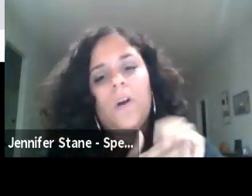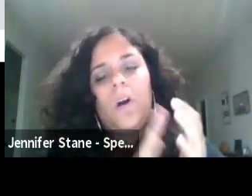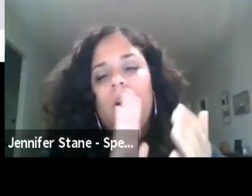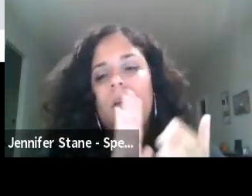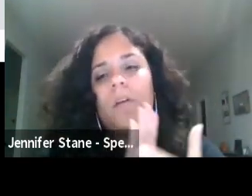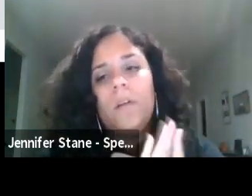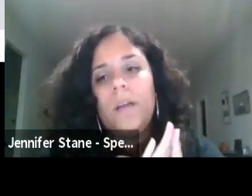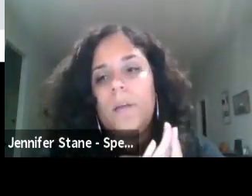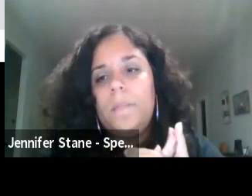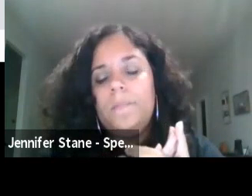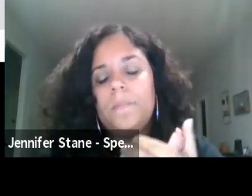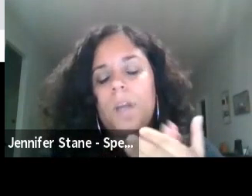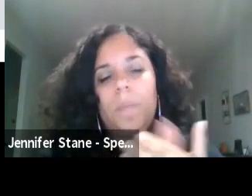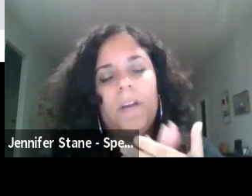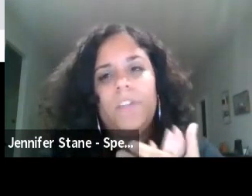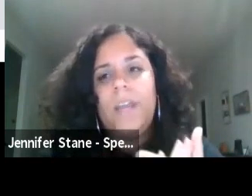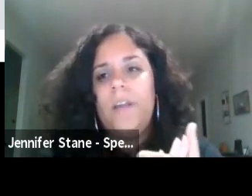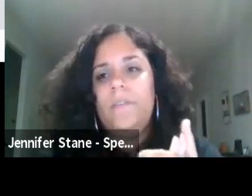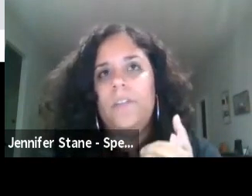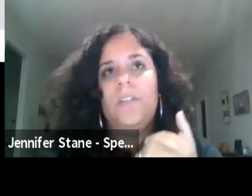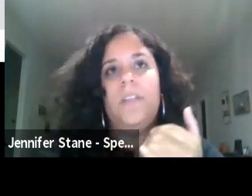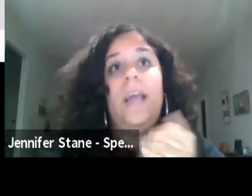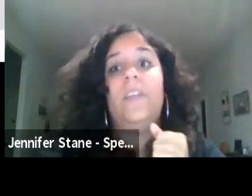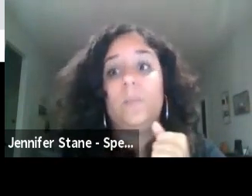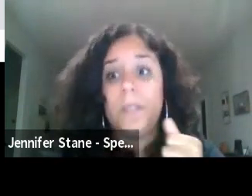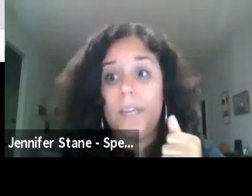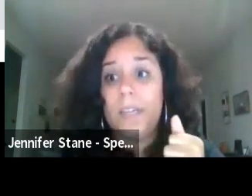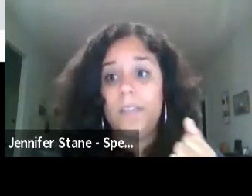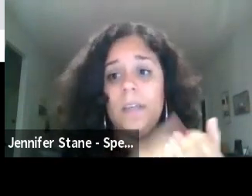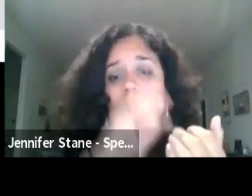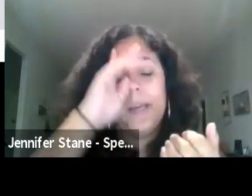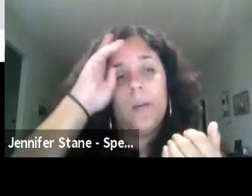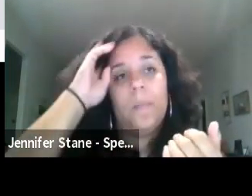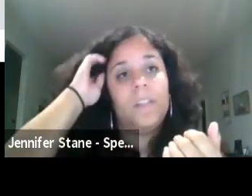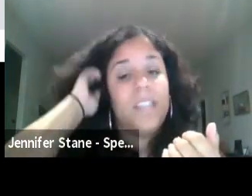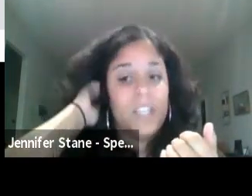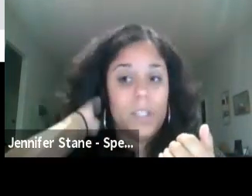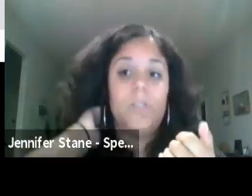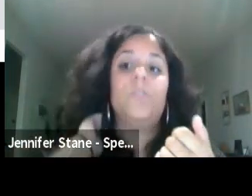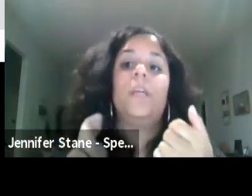any of our parents or caregivers that have experienced